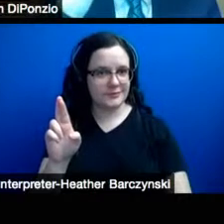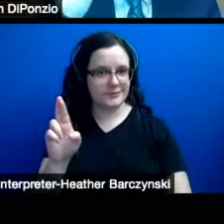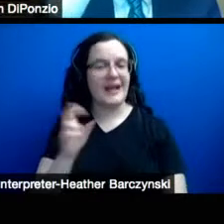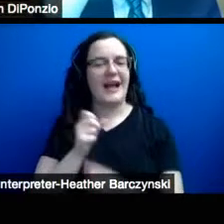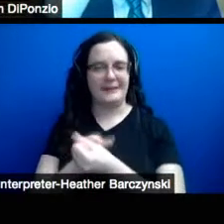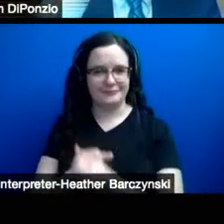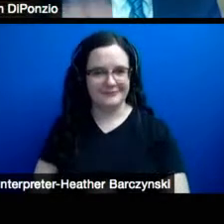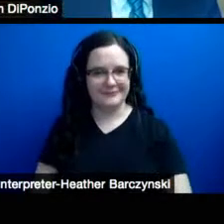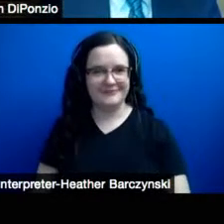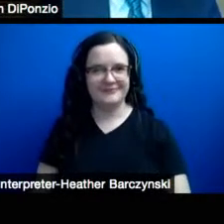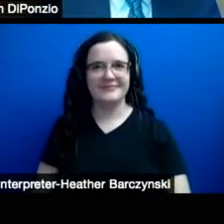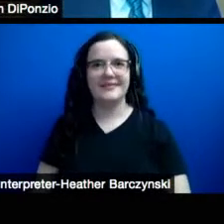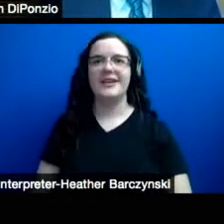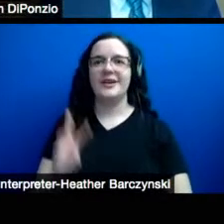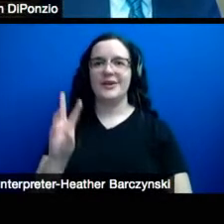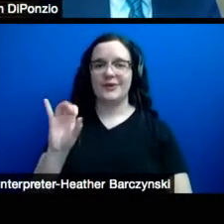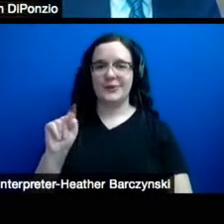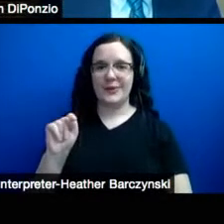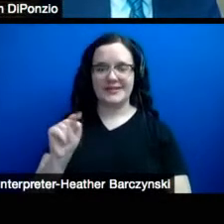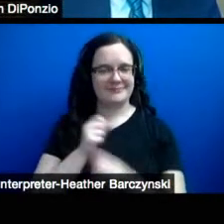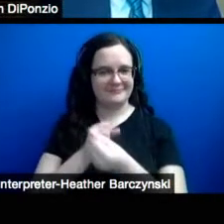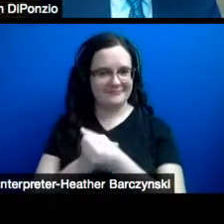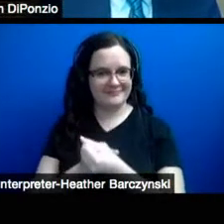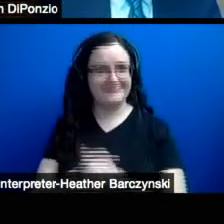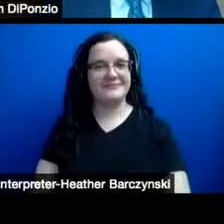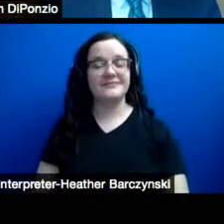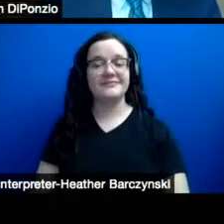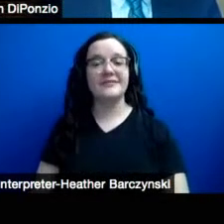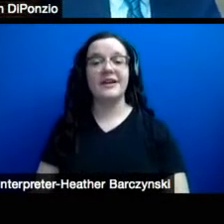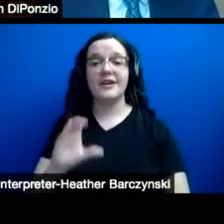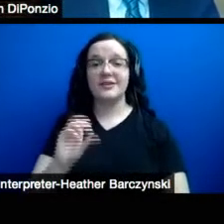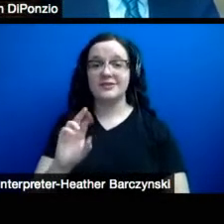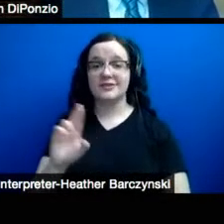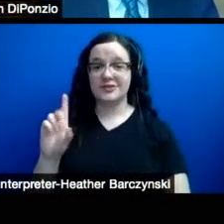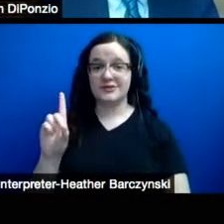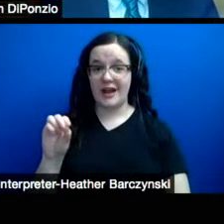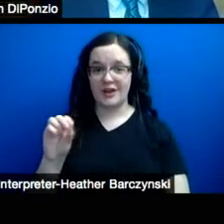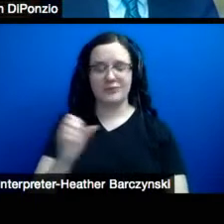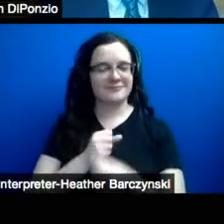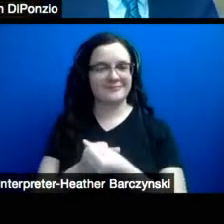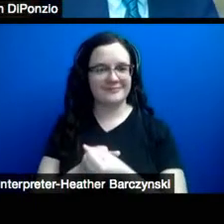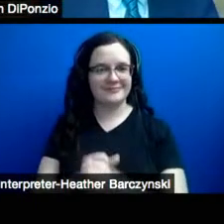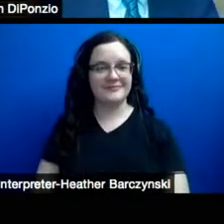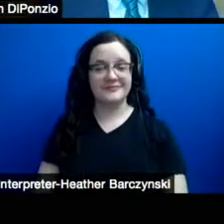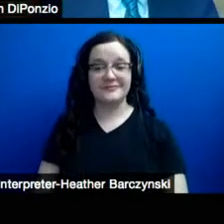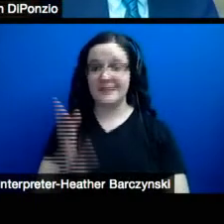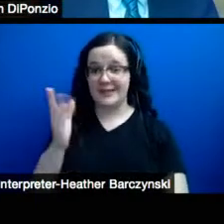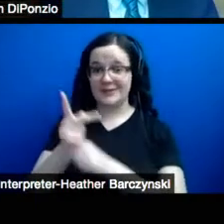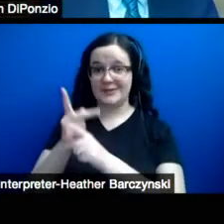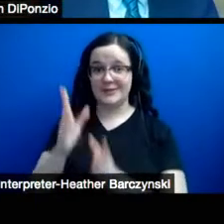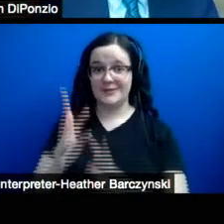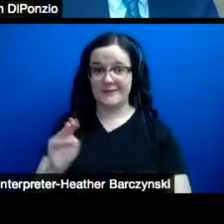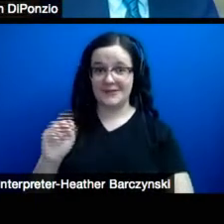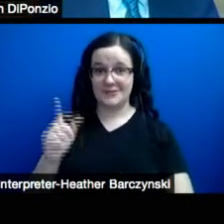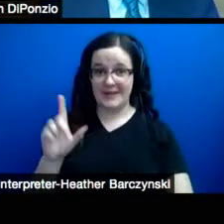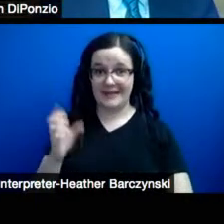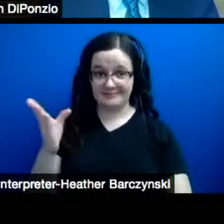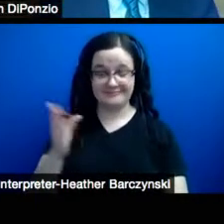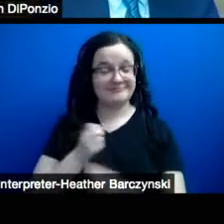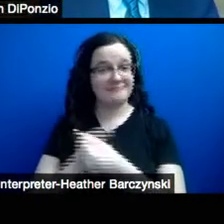Aye. Councilmember Wilt. Aye. Councilmember Corrado. Aye. Supervisor Maley.